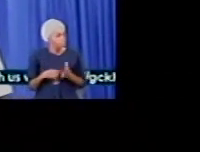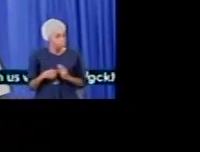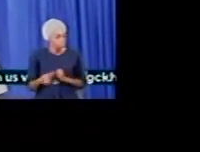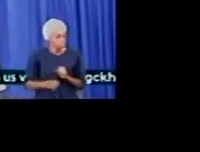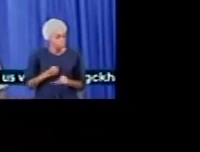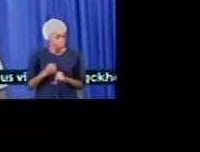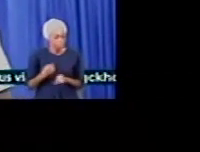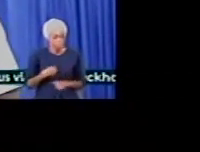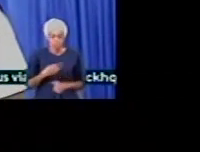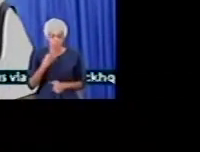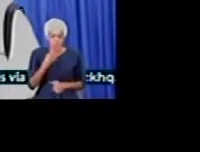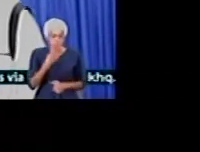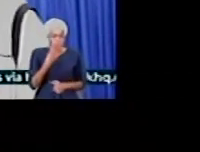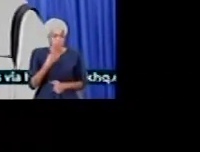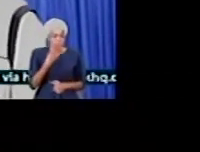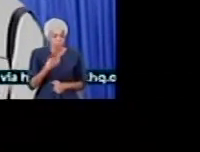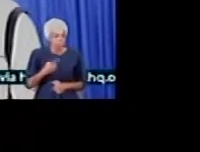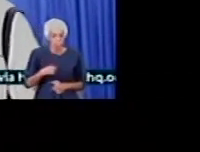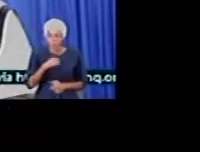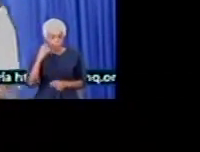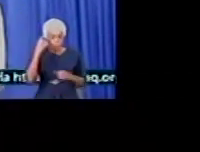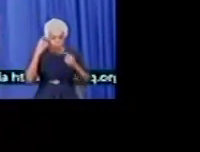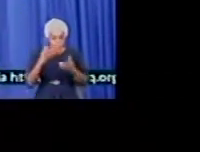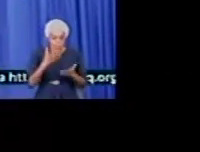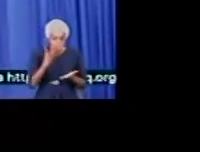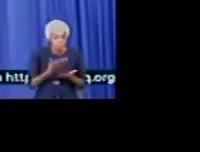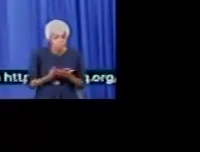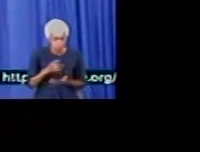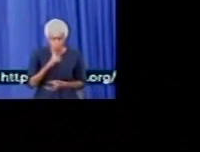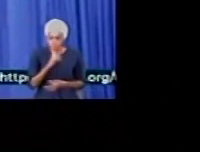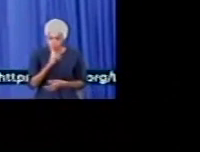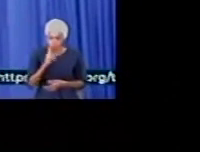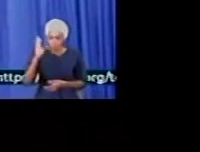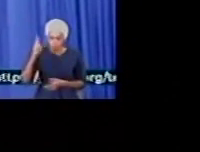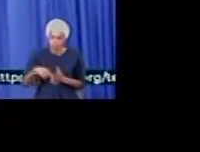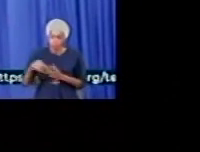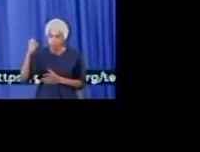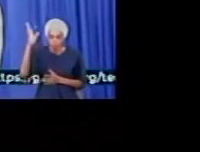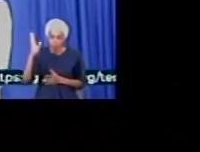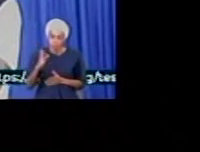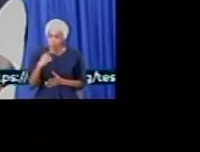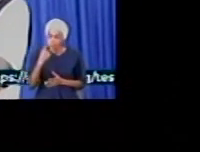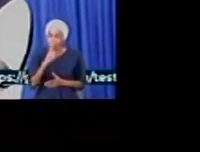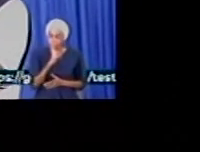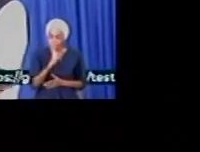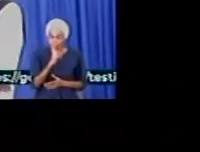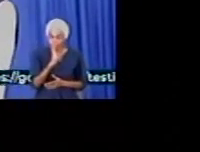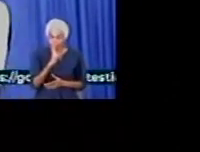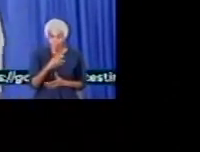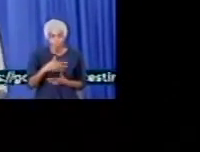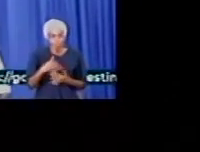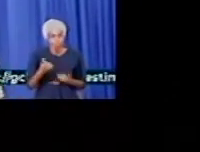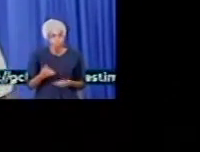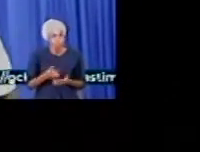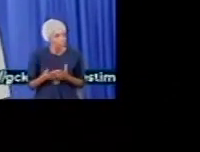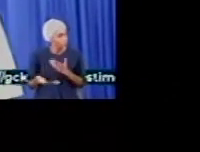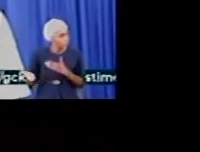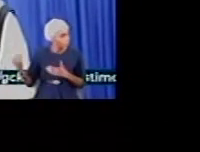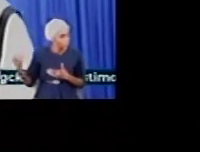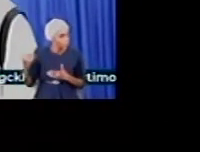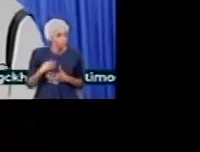God, because when I came, I have these lumps in my nose. I don't even need to put my hand in my nose. I would feel it